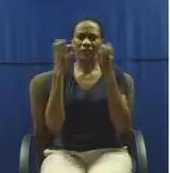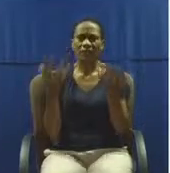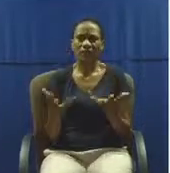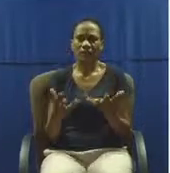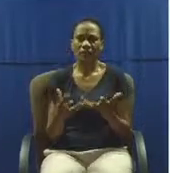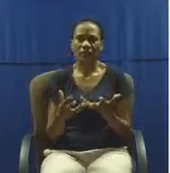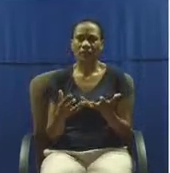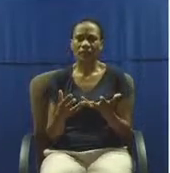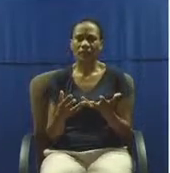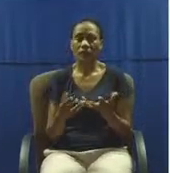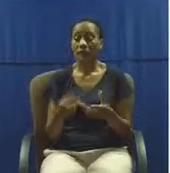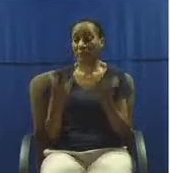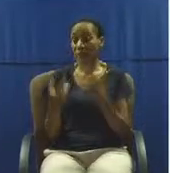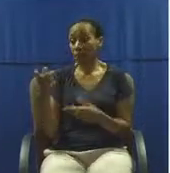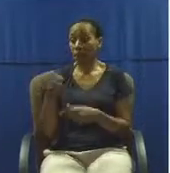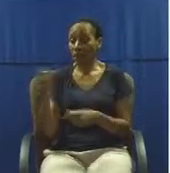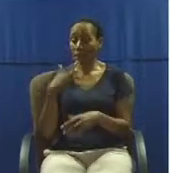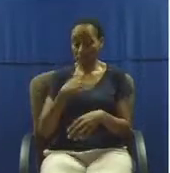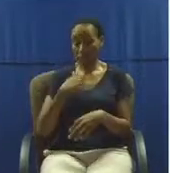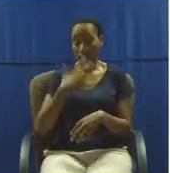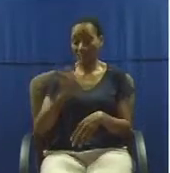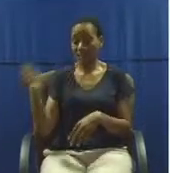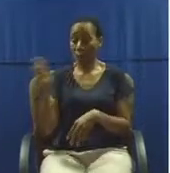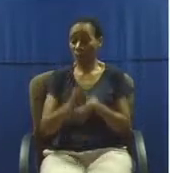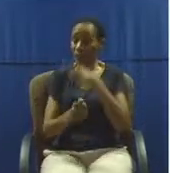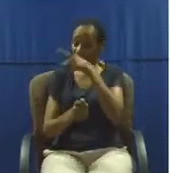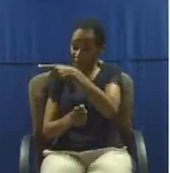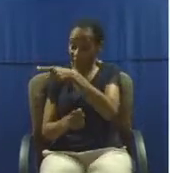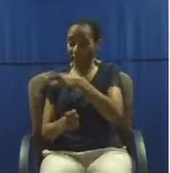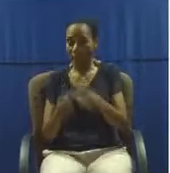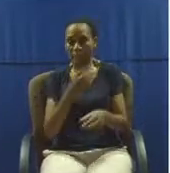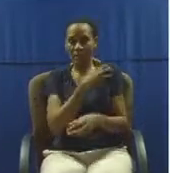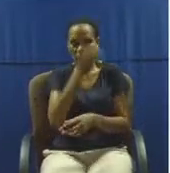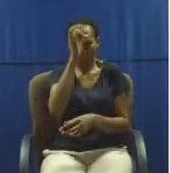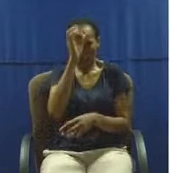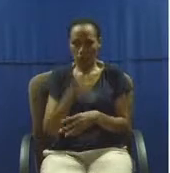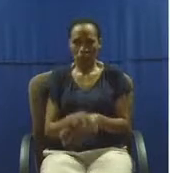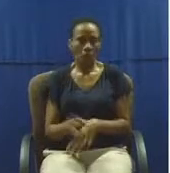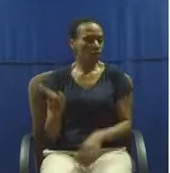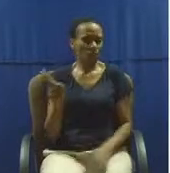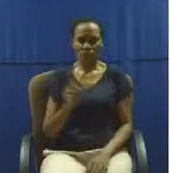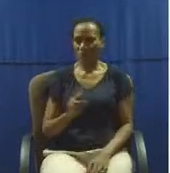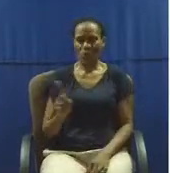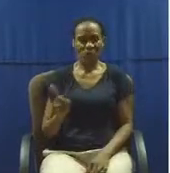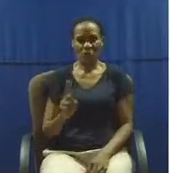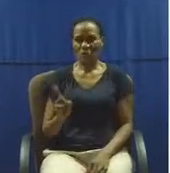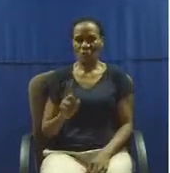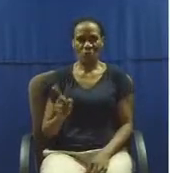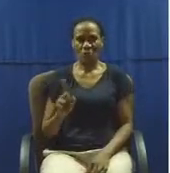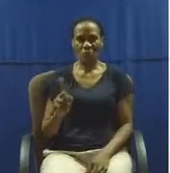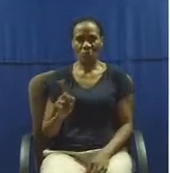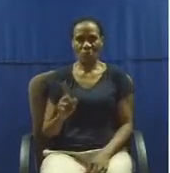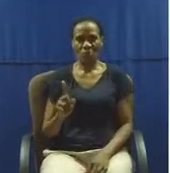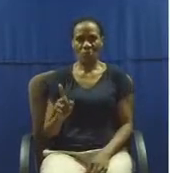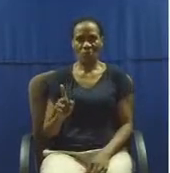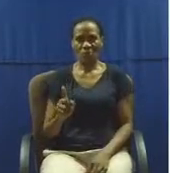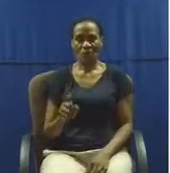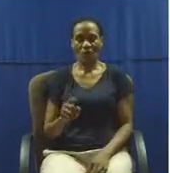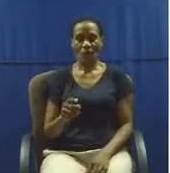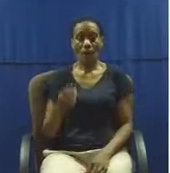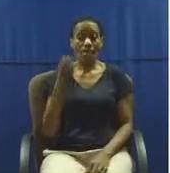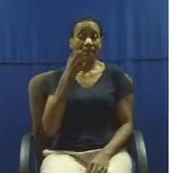Baraku ke nyobe Minister. No, Malema no does not want to be a minister. Obatlova